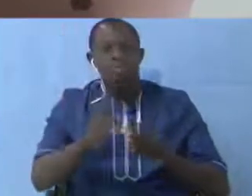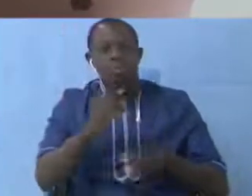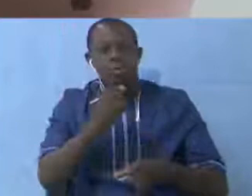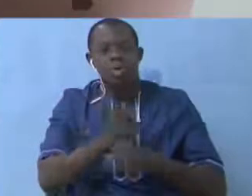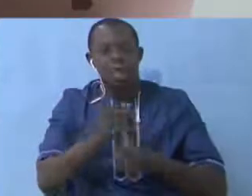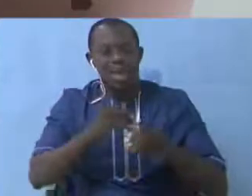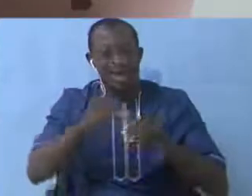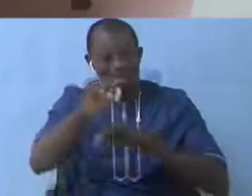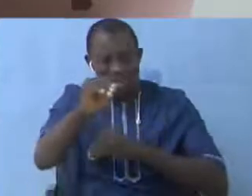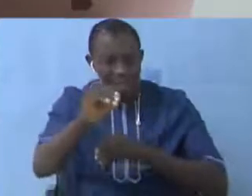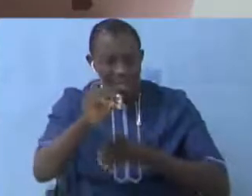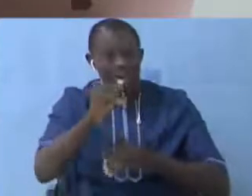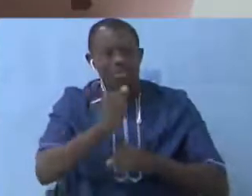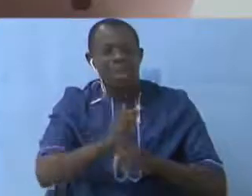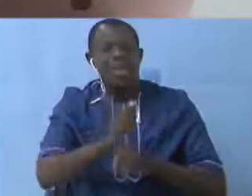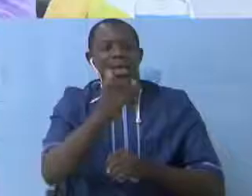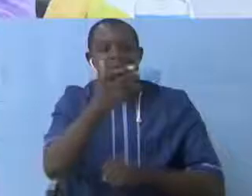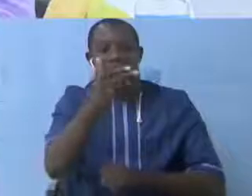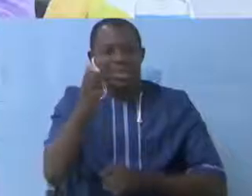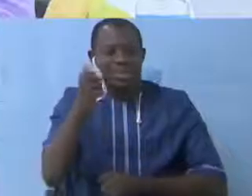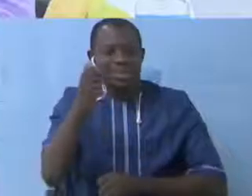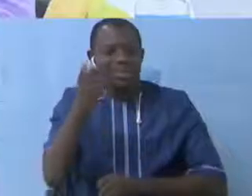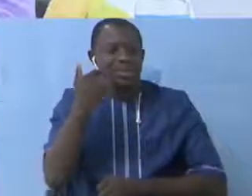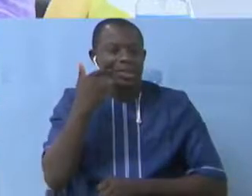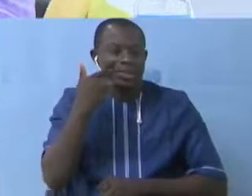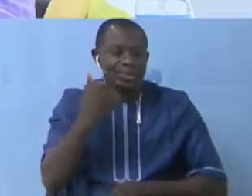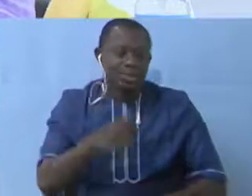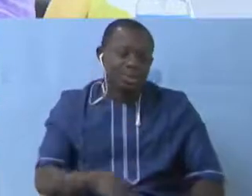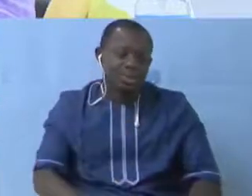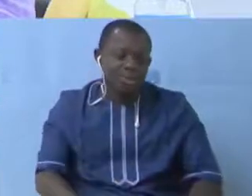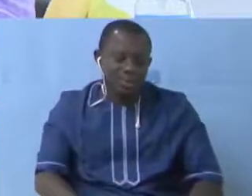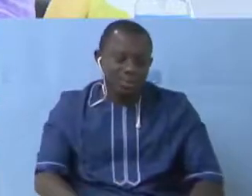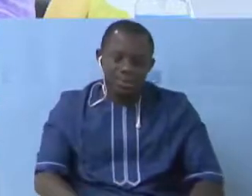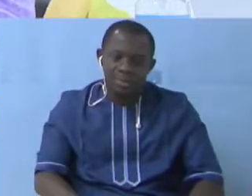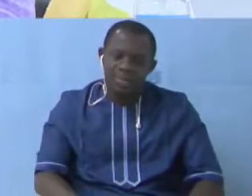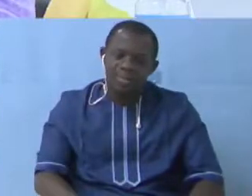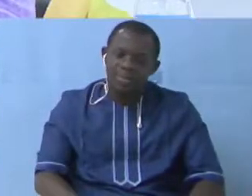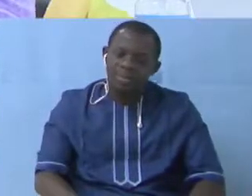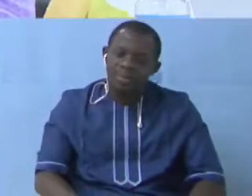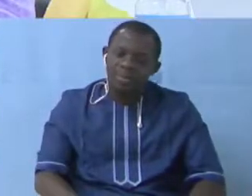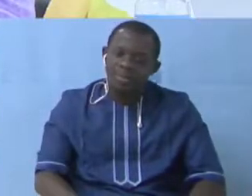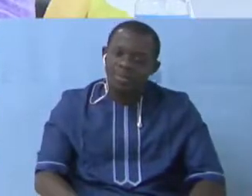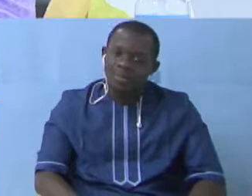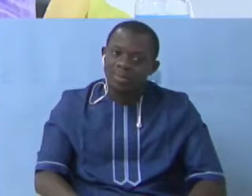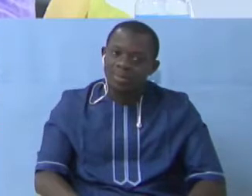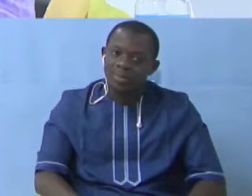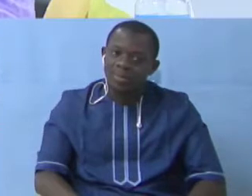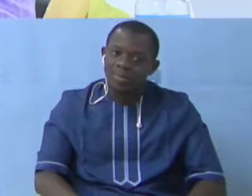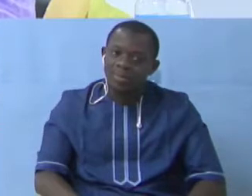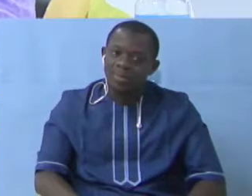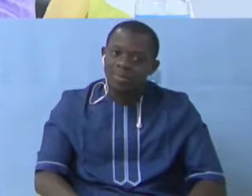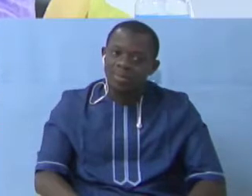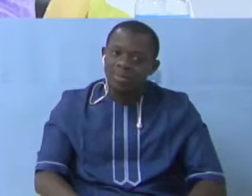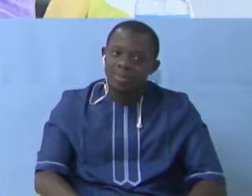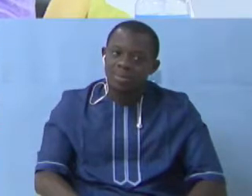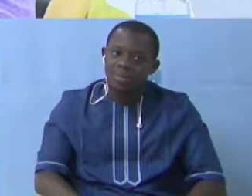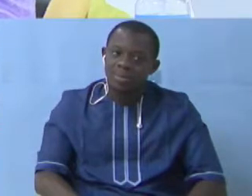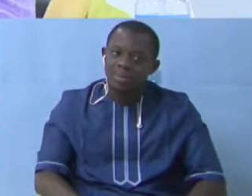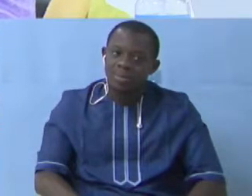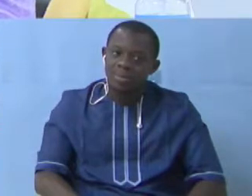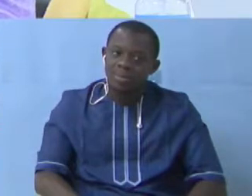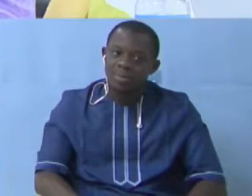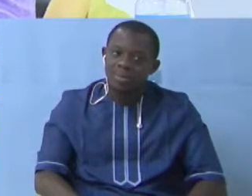tamit negi député yi teddarloon nañ ko ne dañ wara yokka li nga xamne modi togaay président